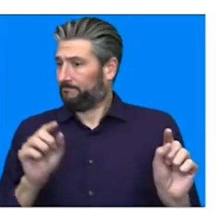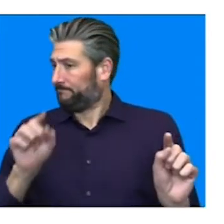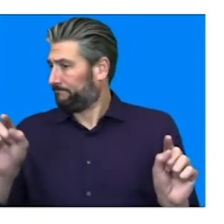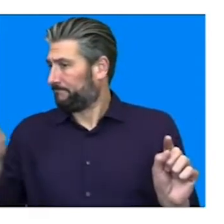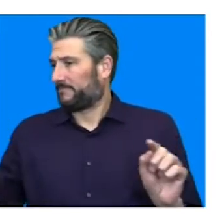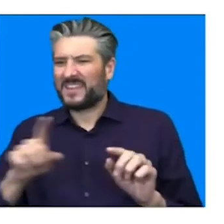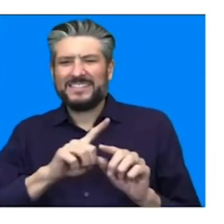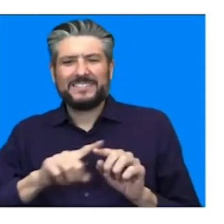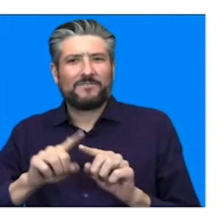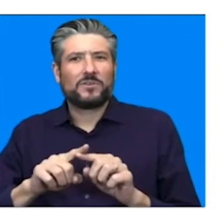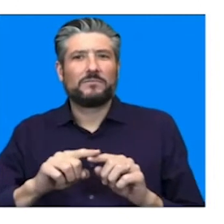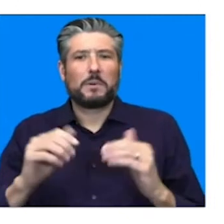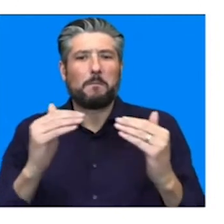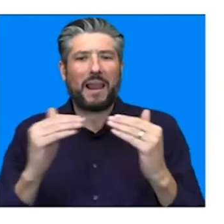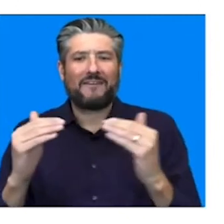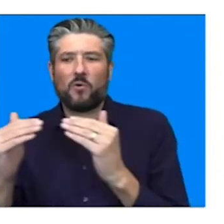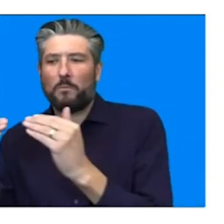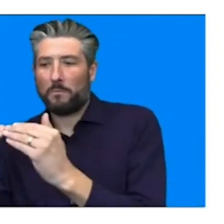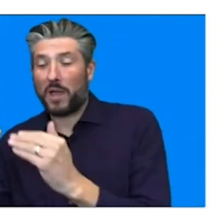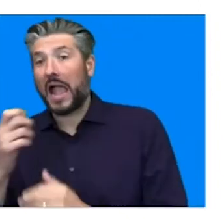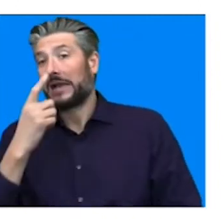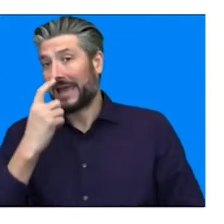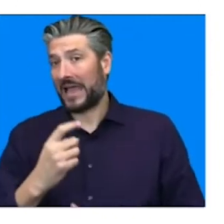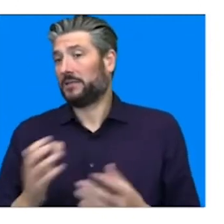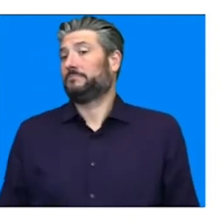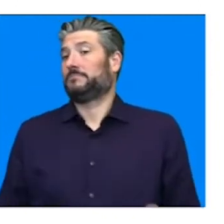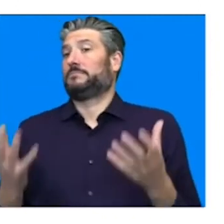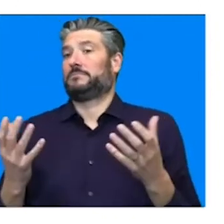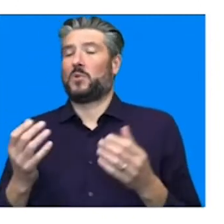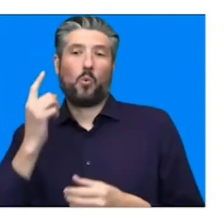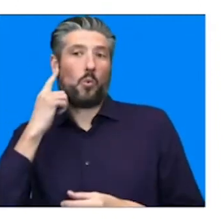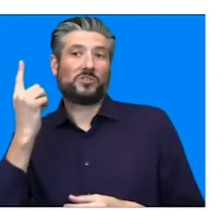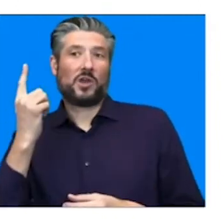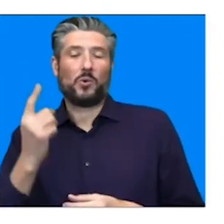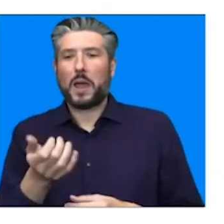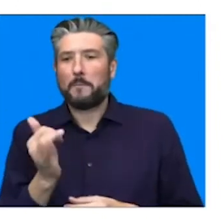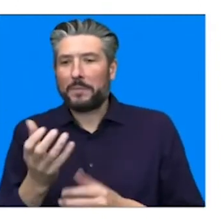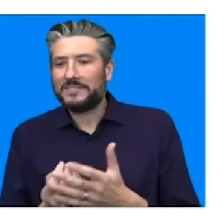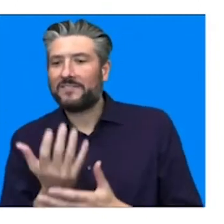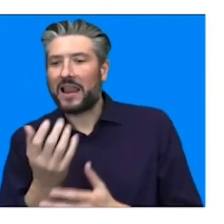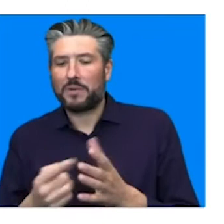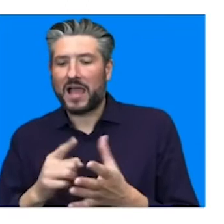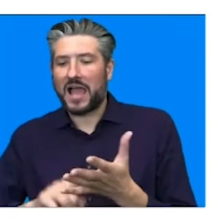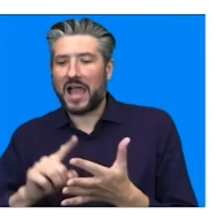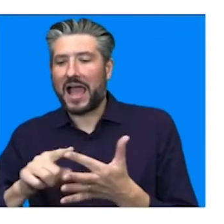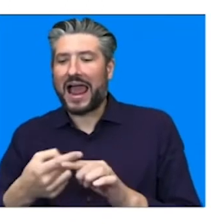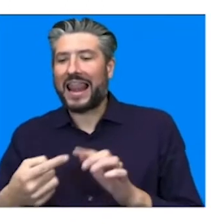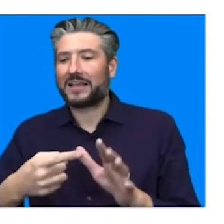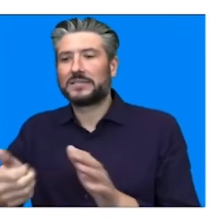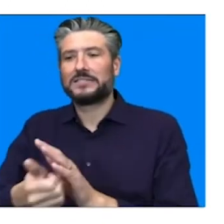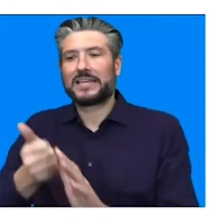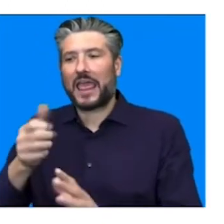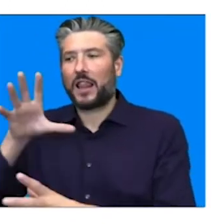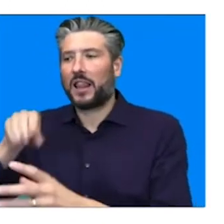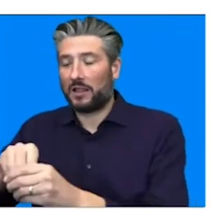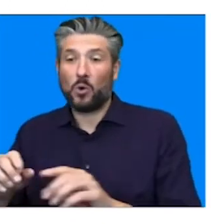disseminate audio, for example by developing an Alexa skill. Equally, more and more people are using iPhones, iPads